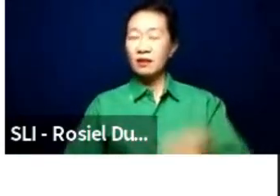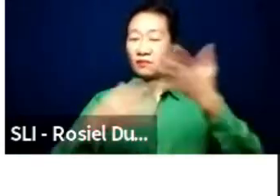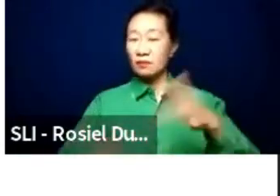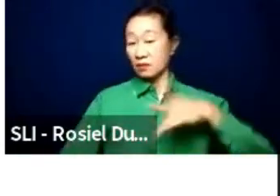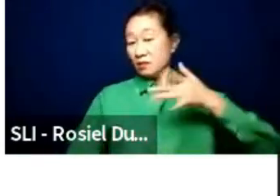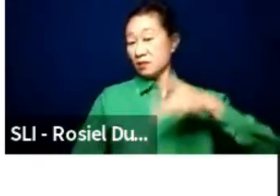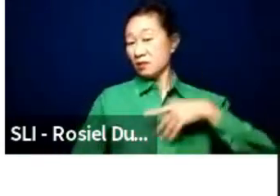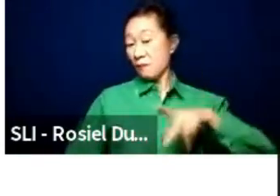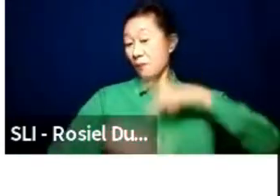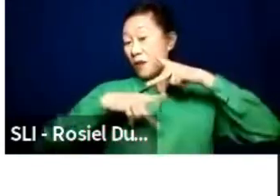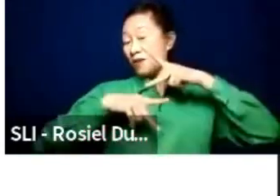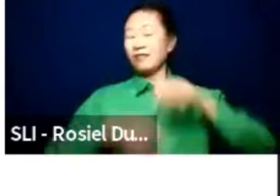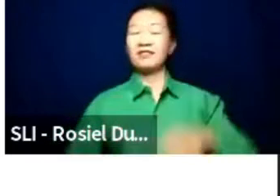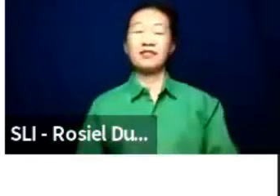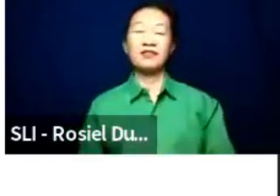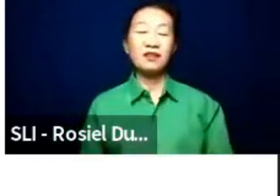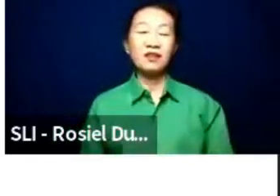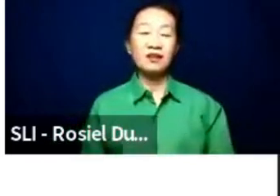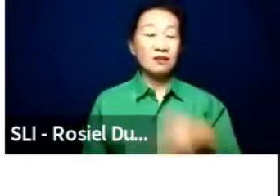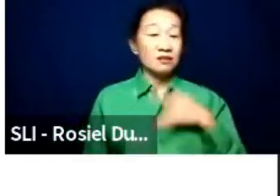of pride, and a